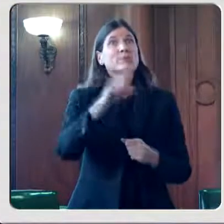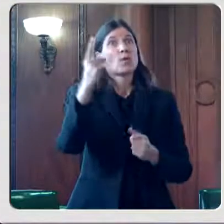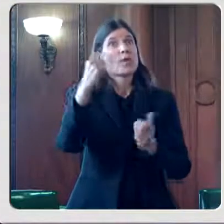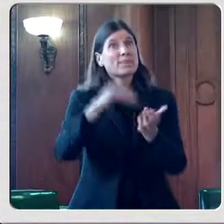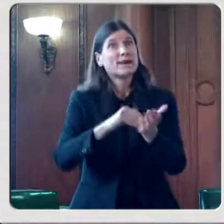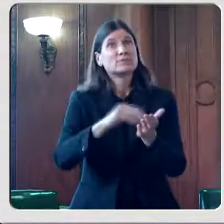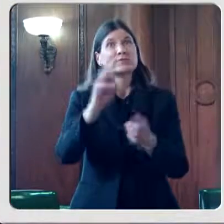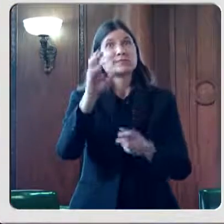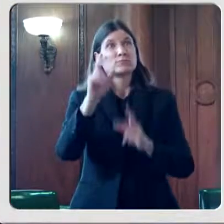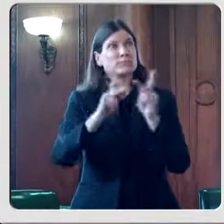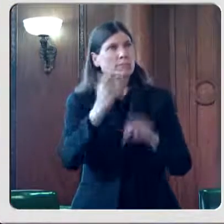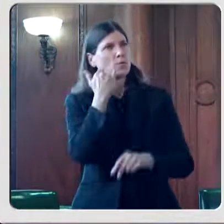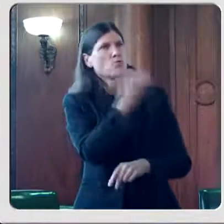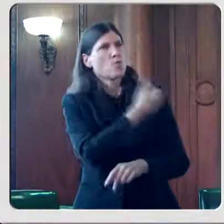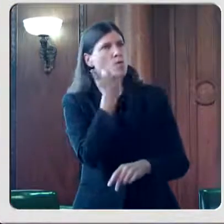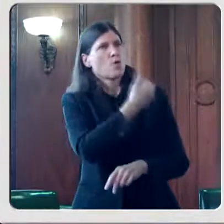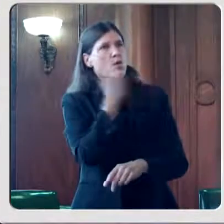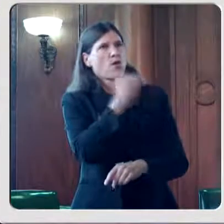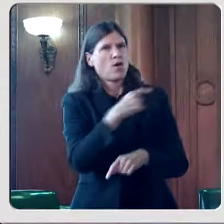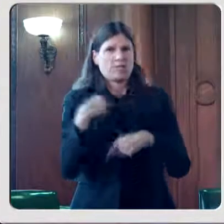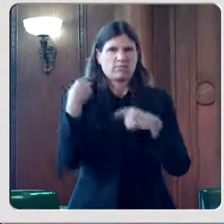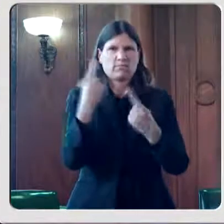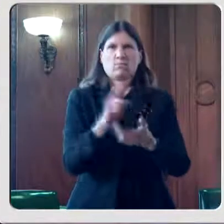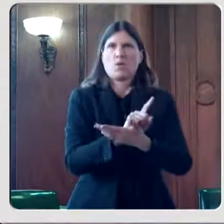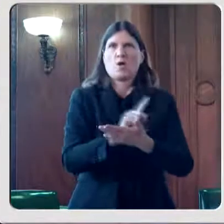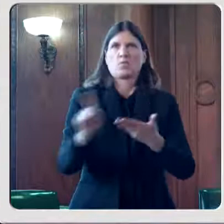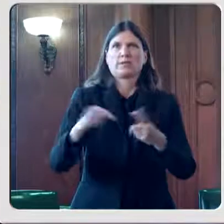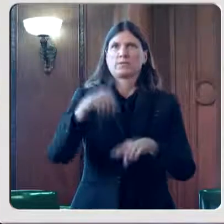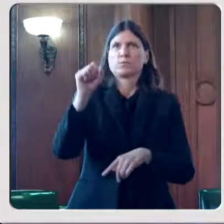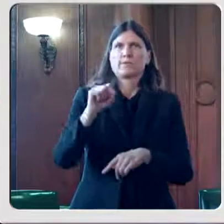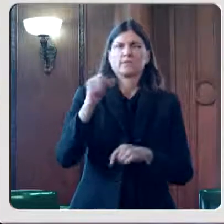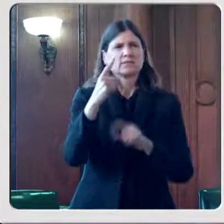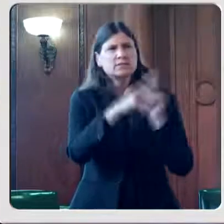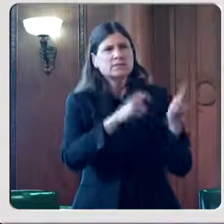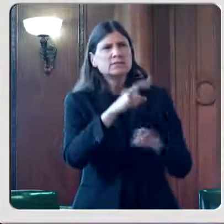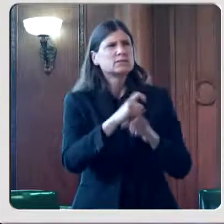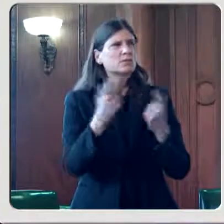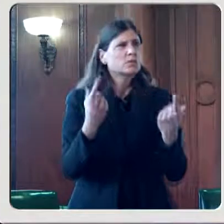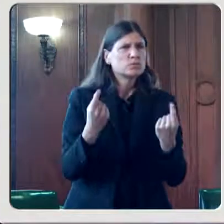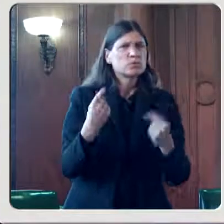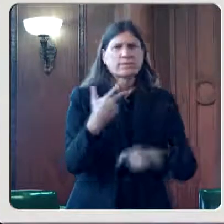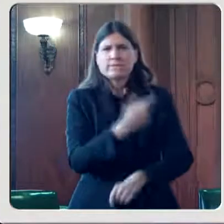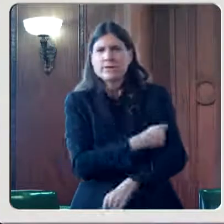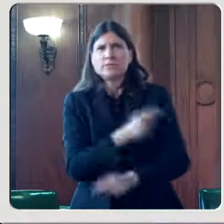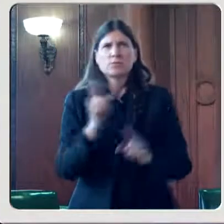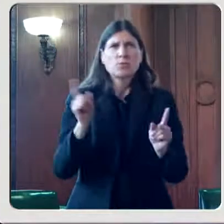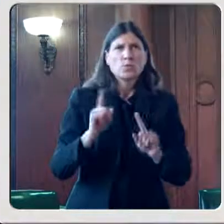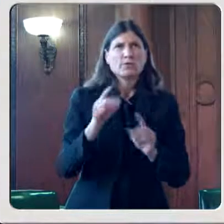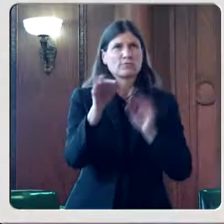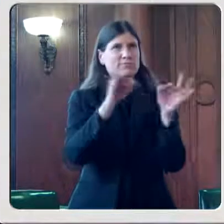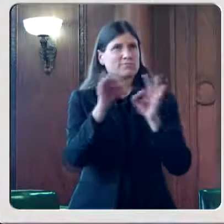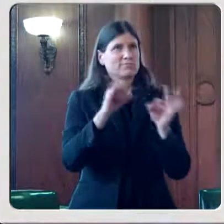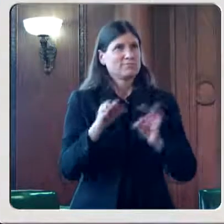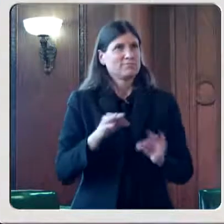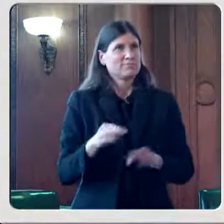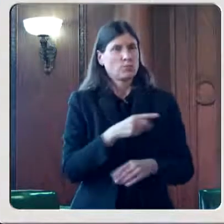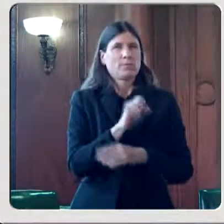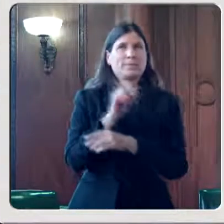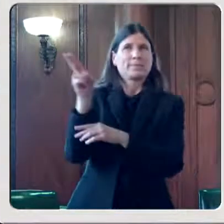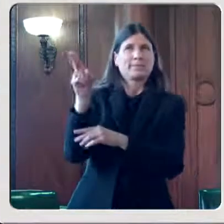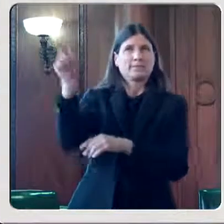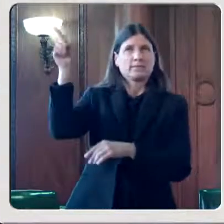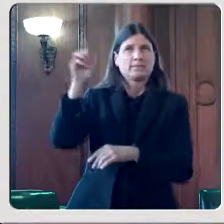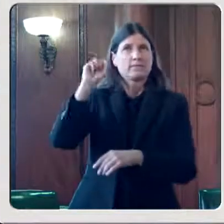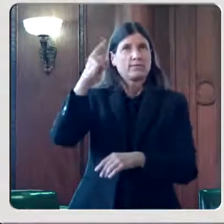to thank Sheriff Nick Cochi, who's also put together an assistant line to help out our